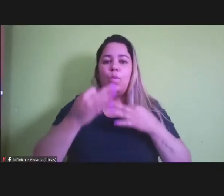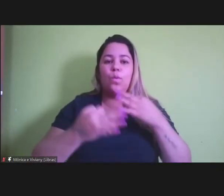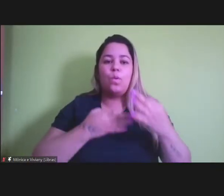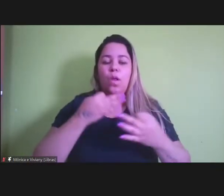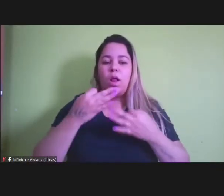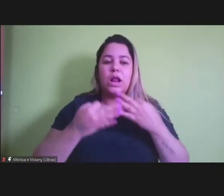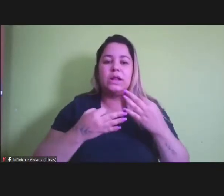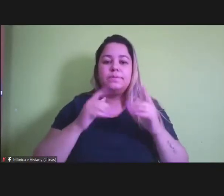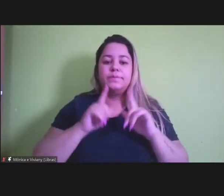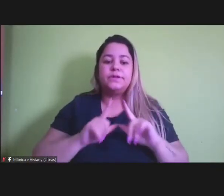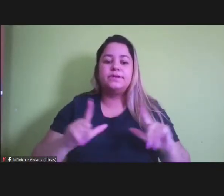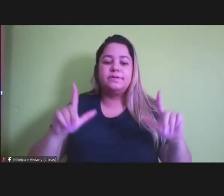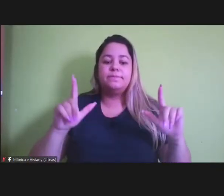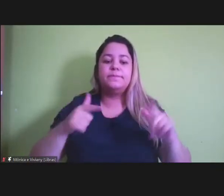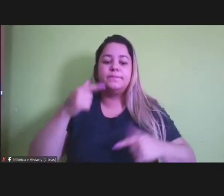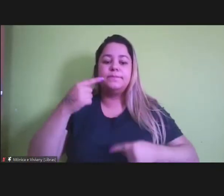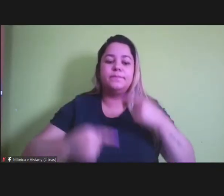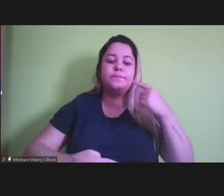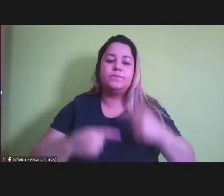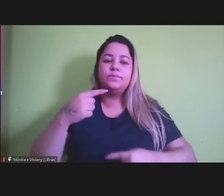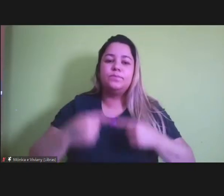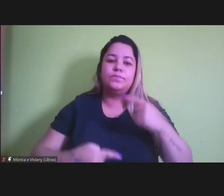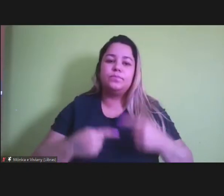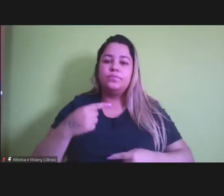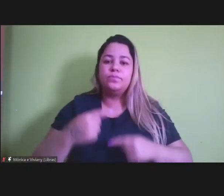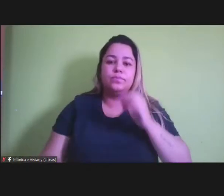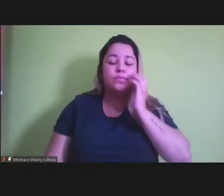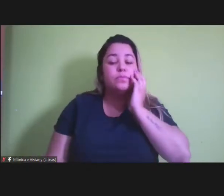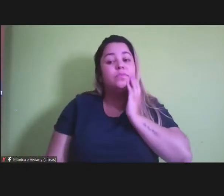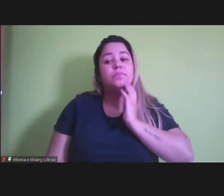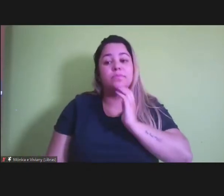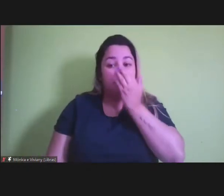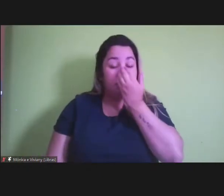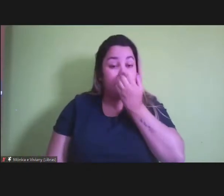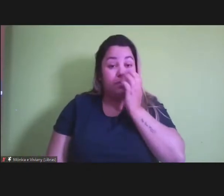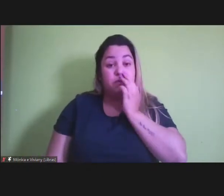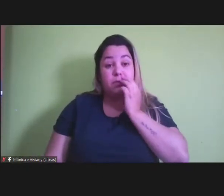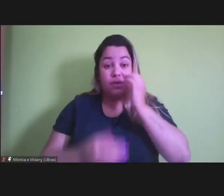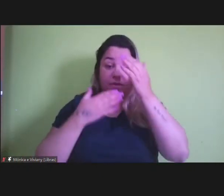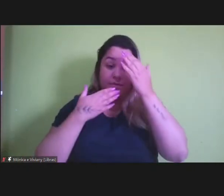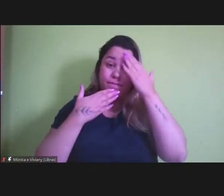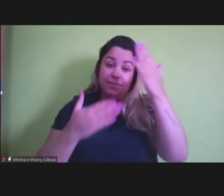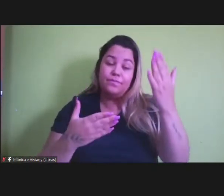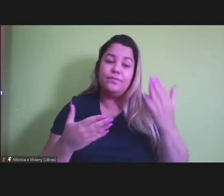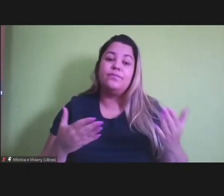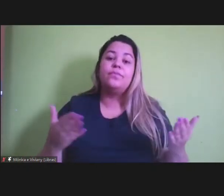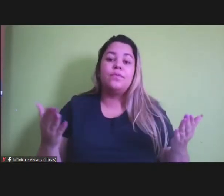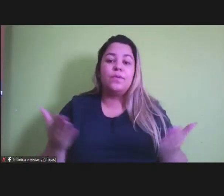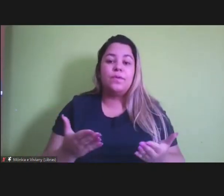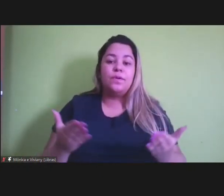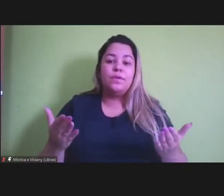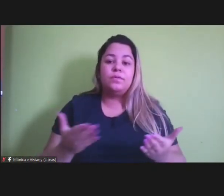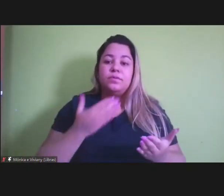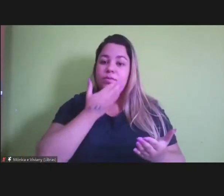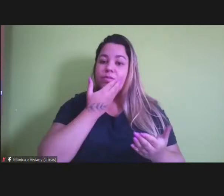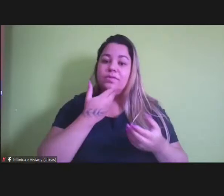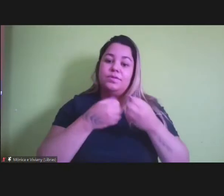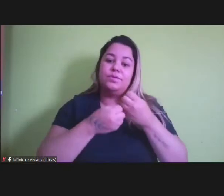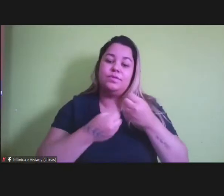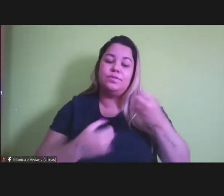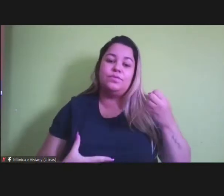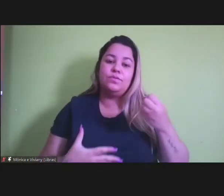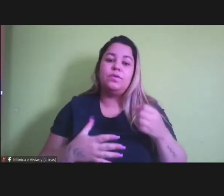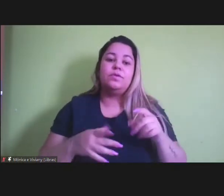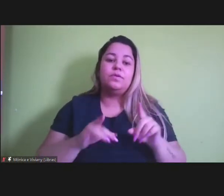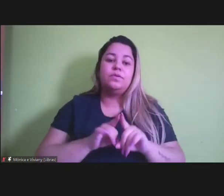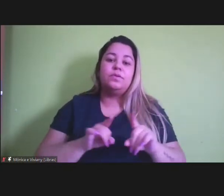between the public and the panelists, debaters. We thank the participation from those who are